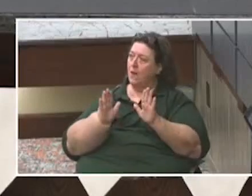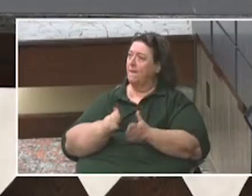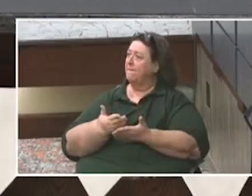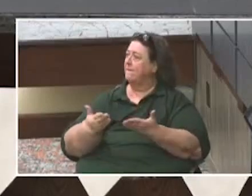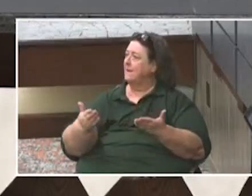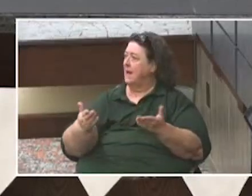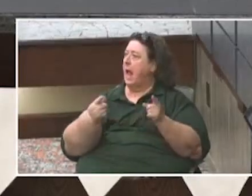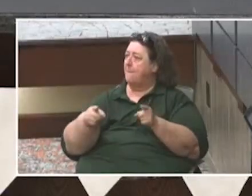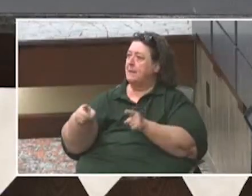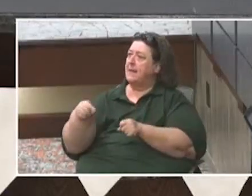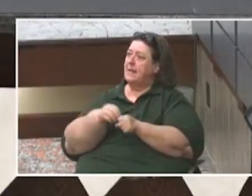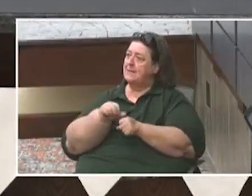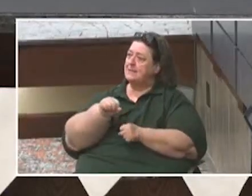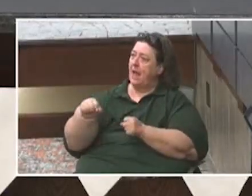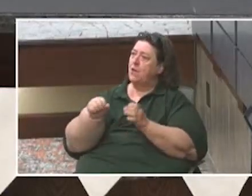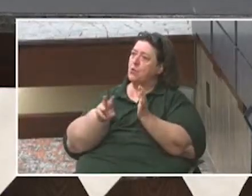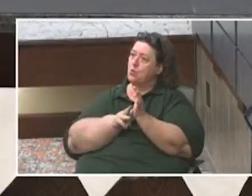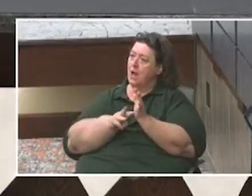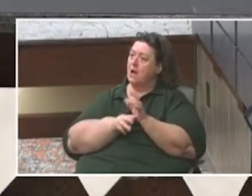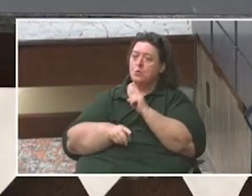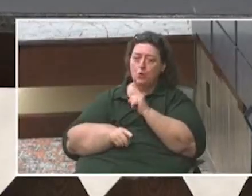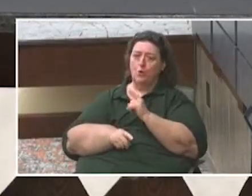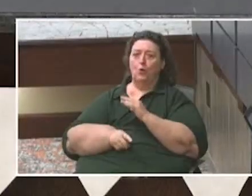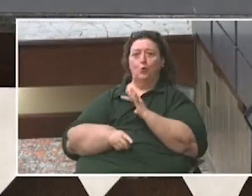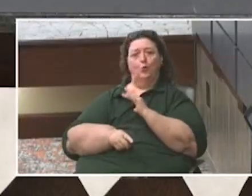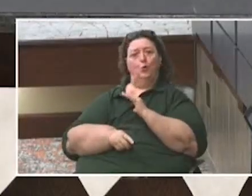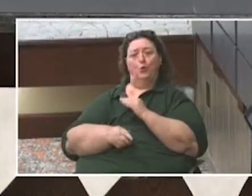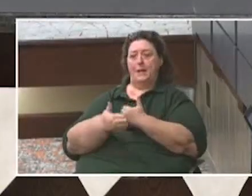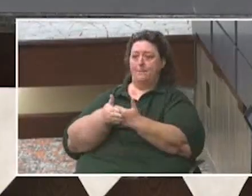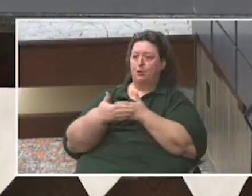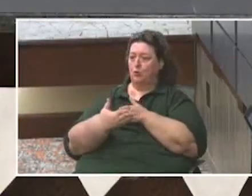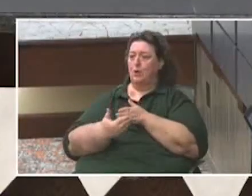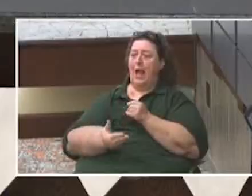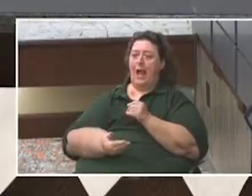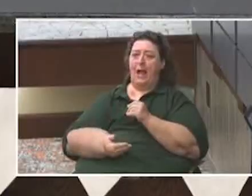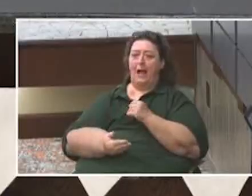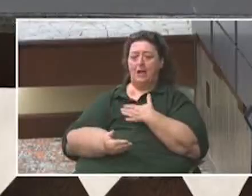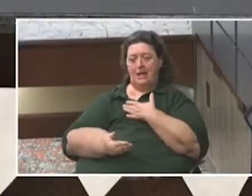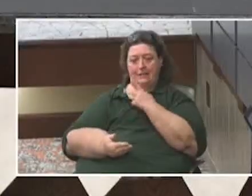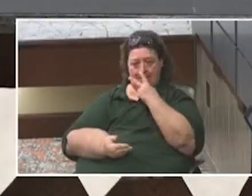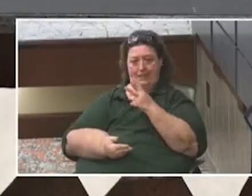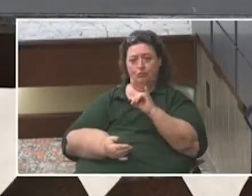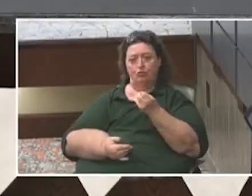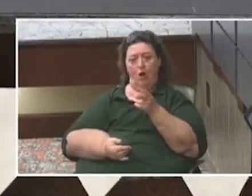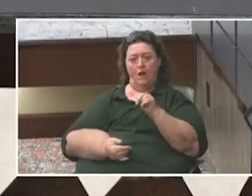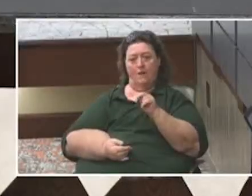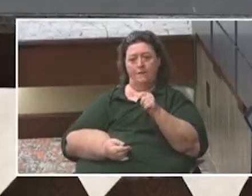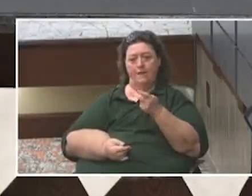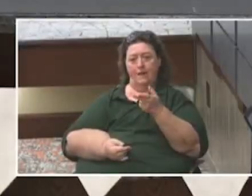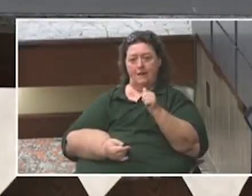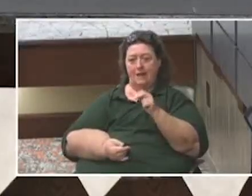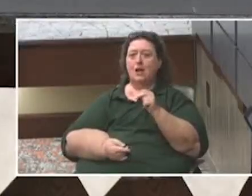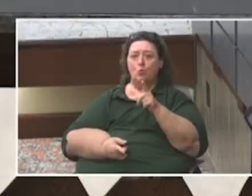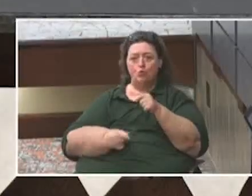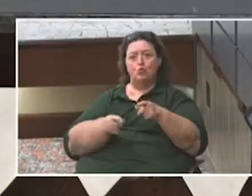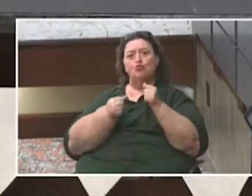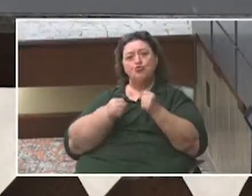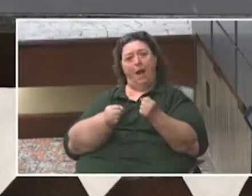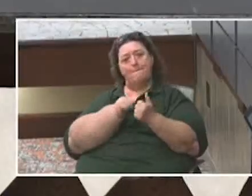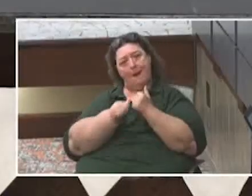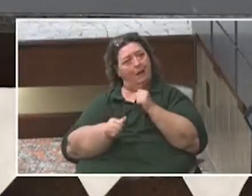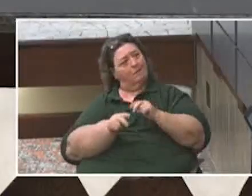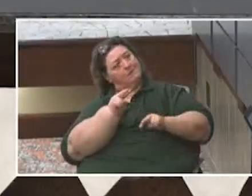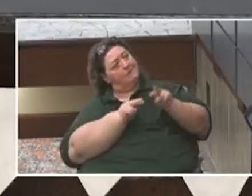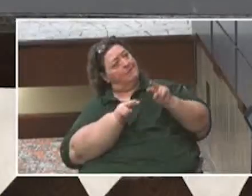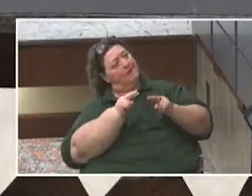in South Waco, and that's going to be just a really cool neighborhood. And I encourage, as you did, Jonathan, everybody to drive by there. You can kind of see it from